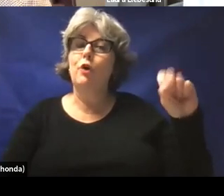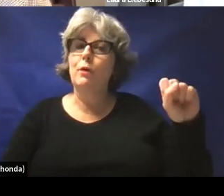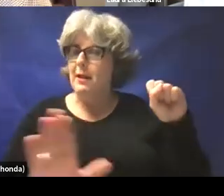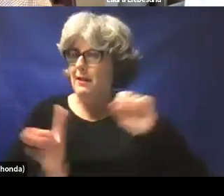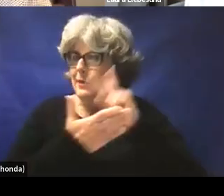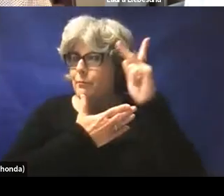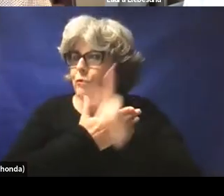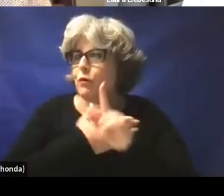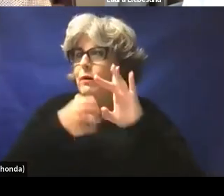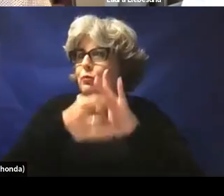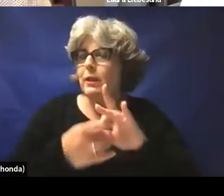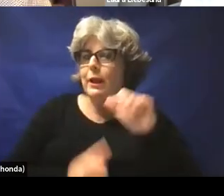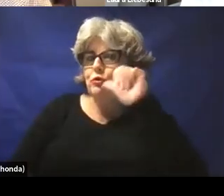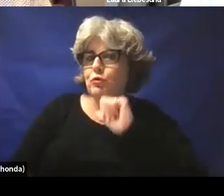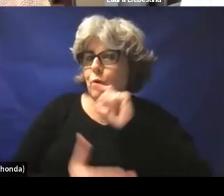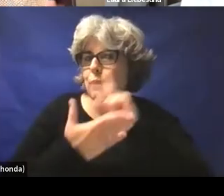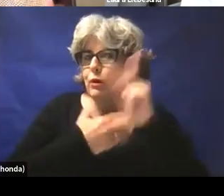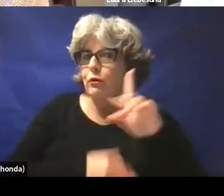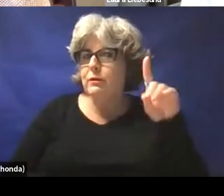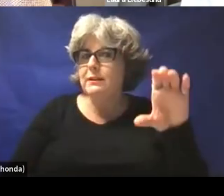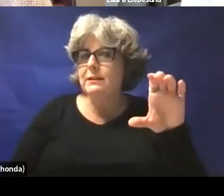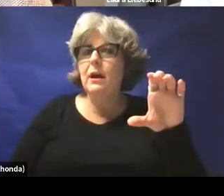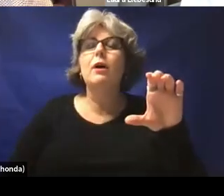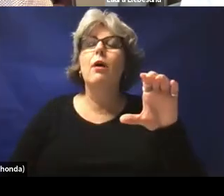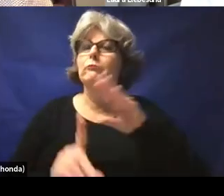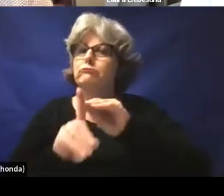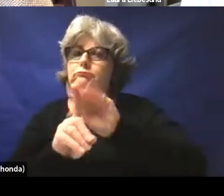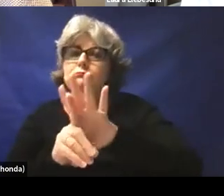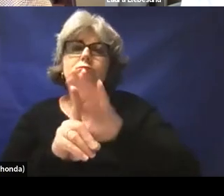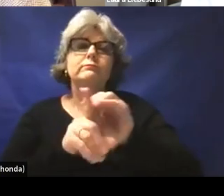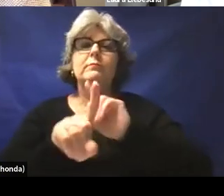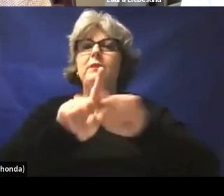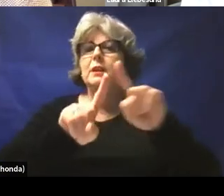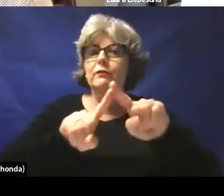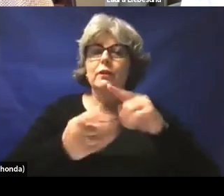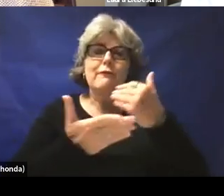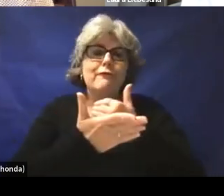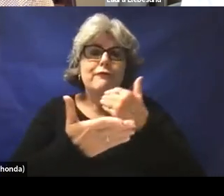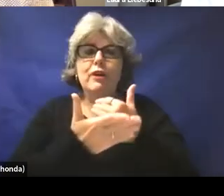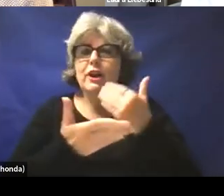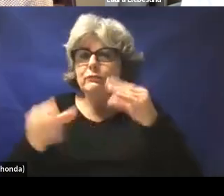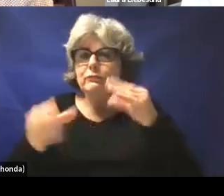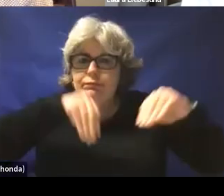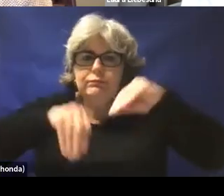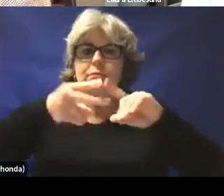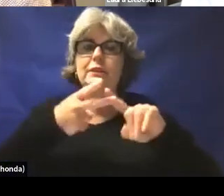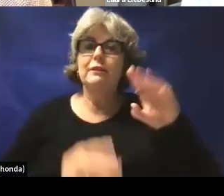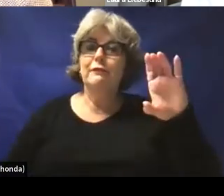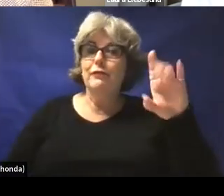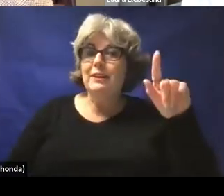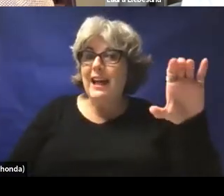DC that got them exposed to different ingredients, fresh ingredients, different classic